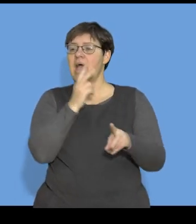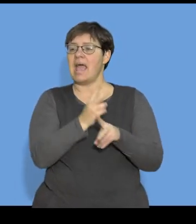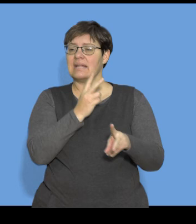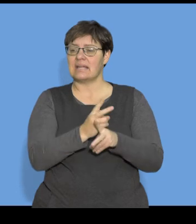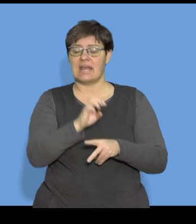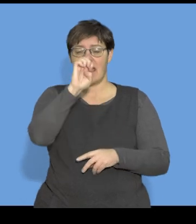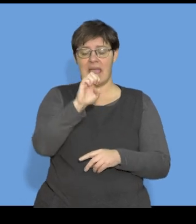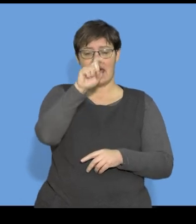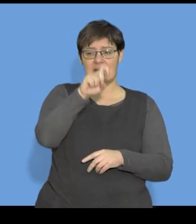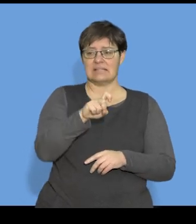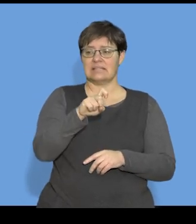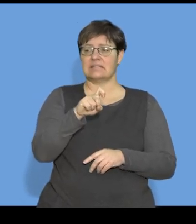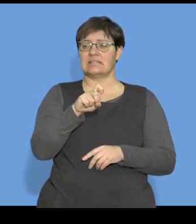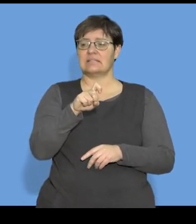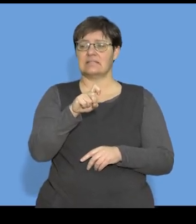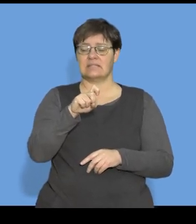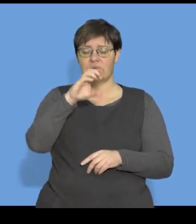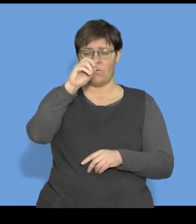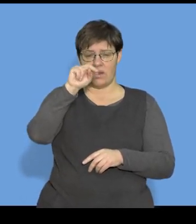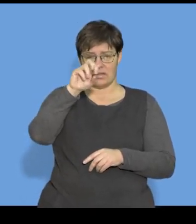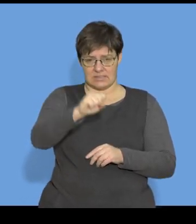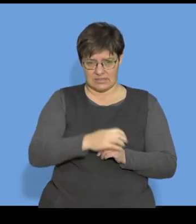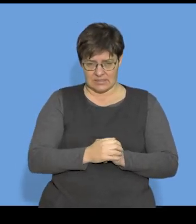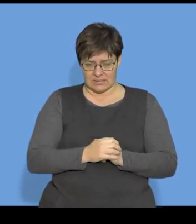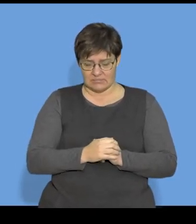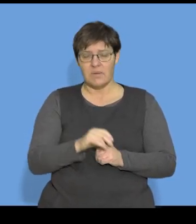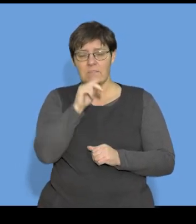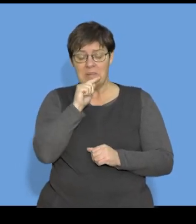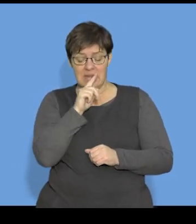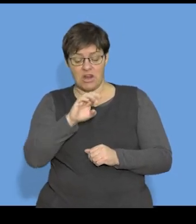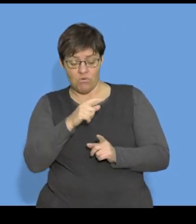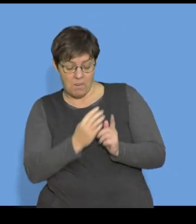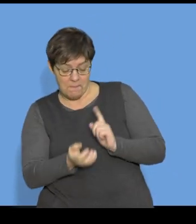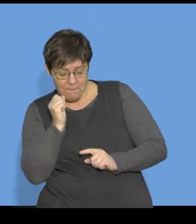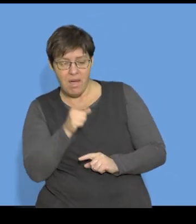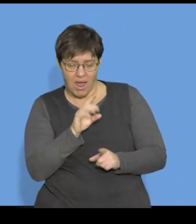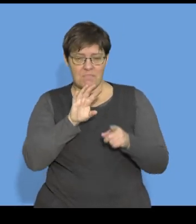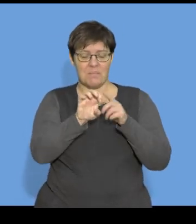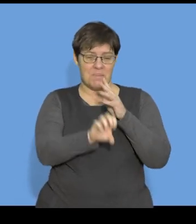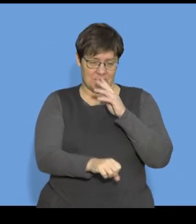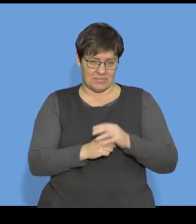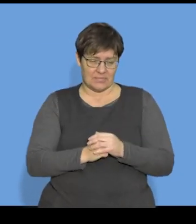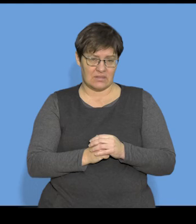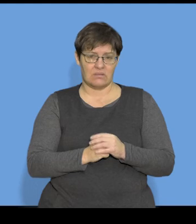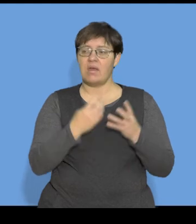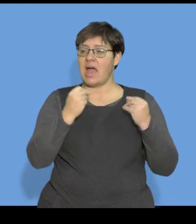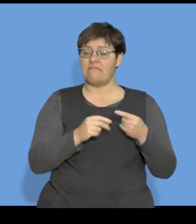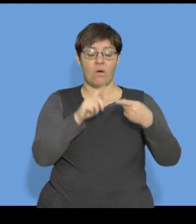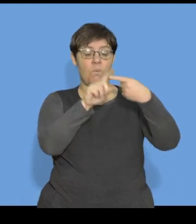again, we will come across this word when we deal with the neurons. So if you look at this, we've got